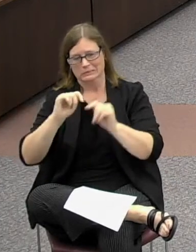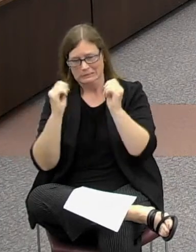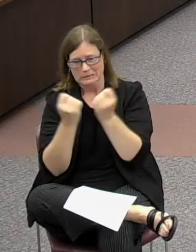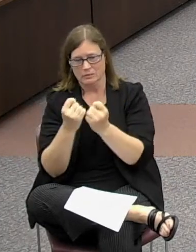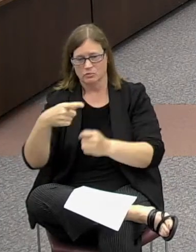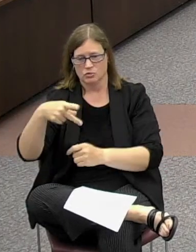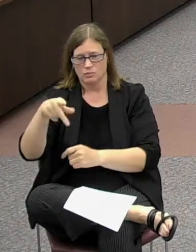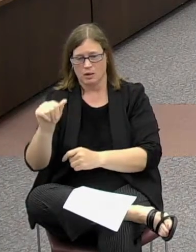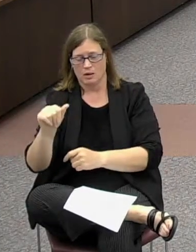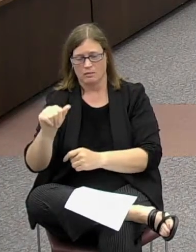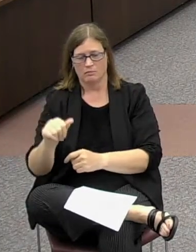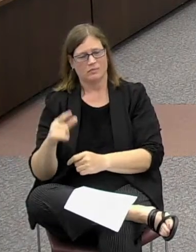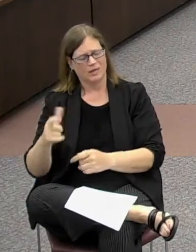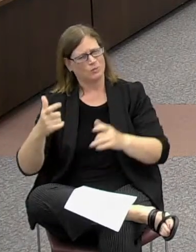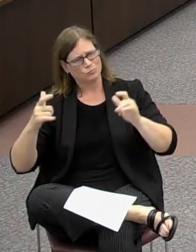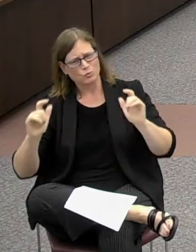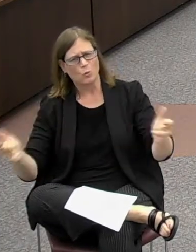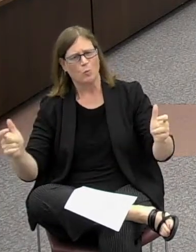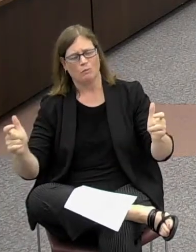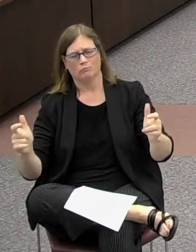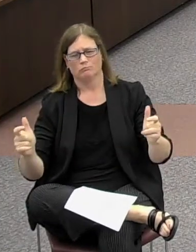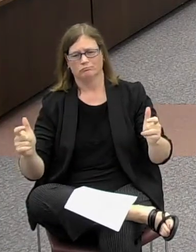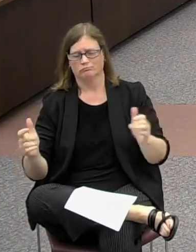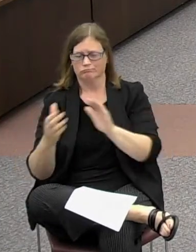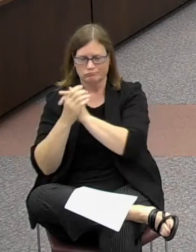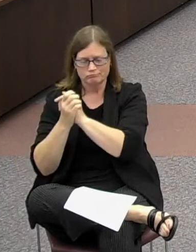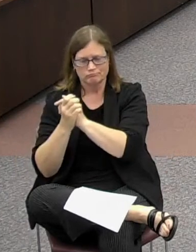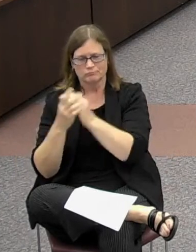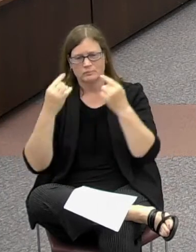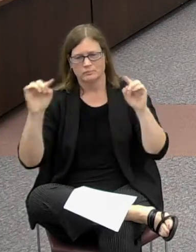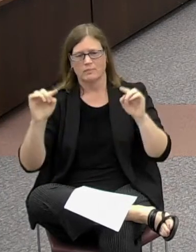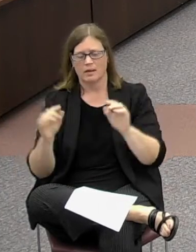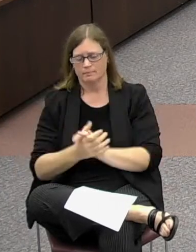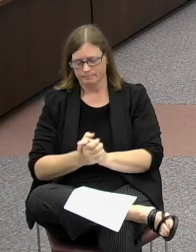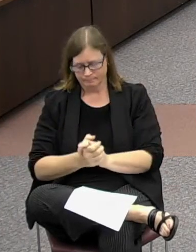division. So huge accomplishment for them and well done. Excellent work.